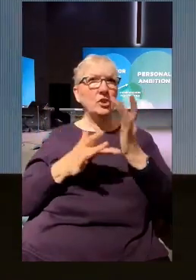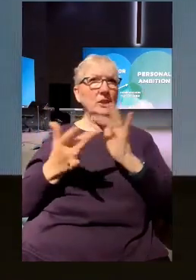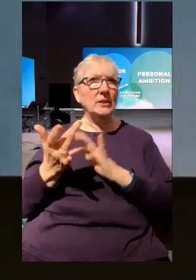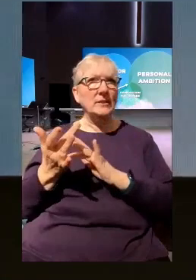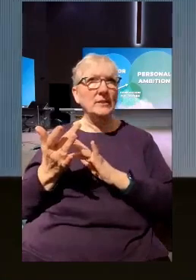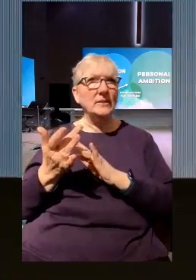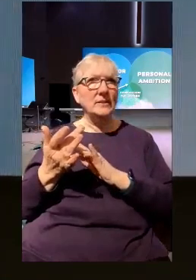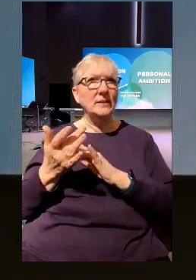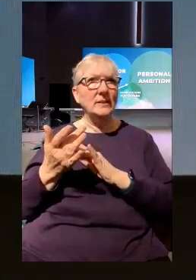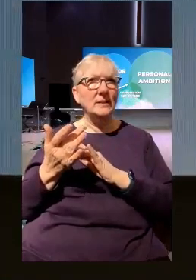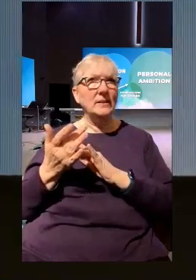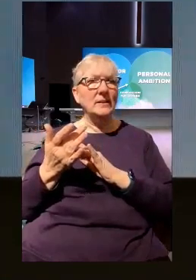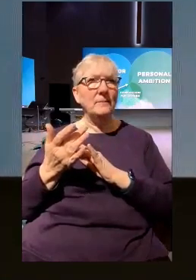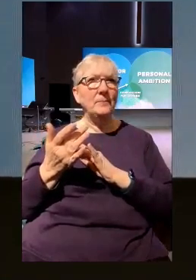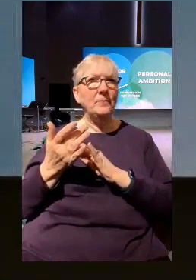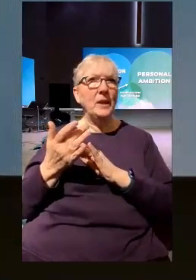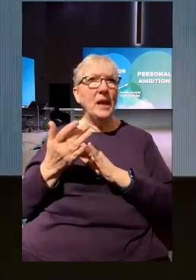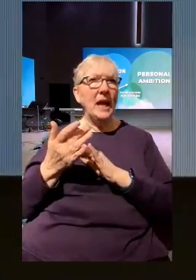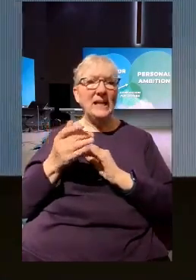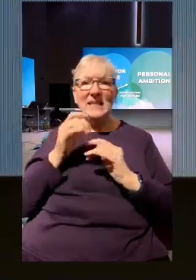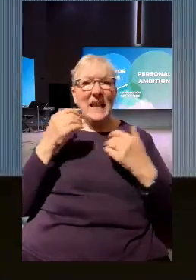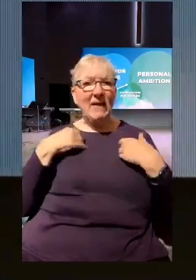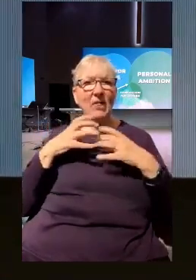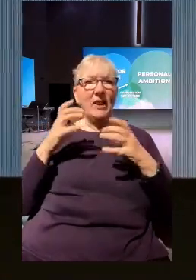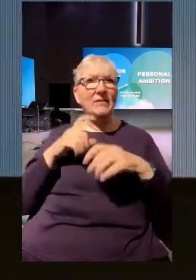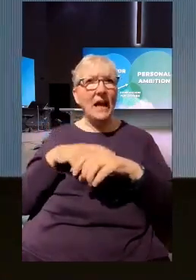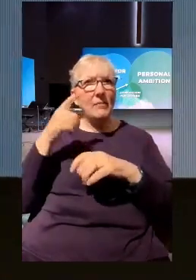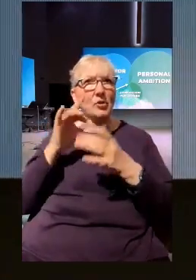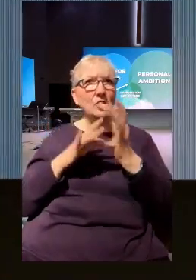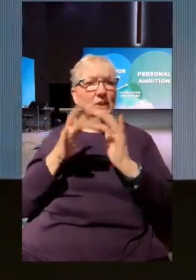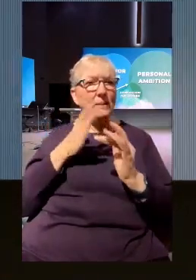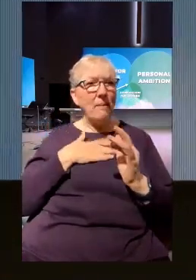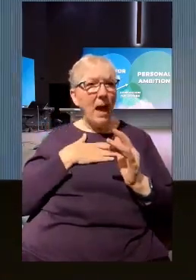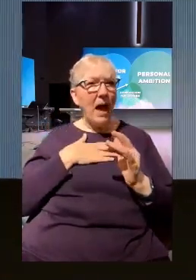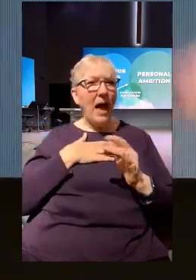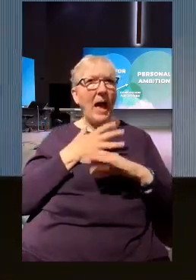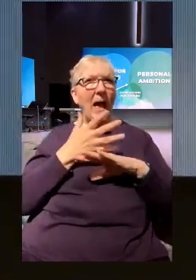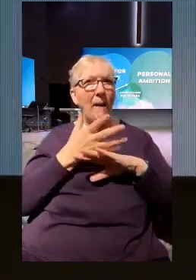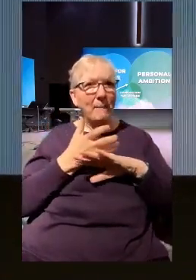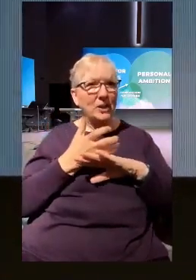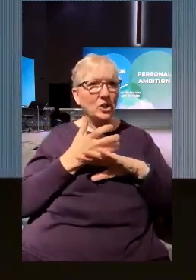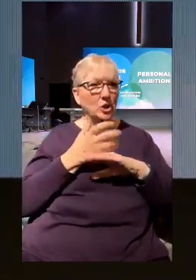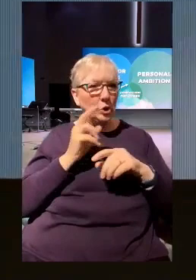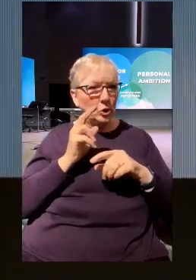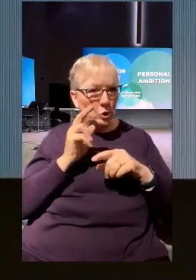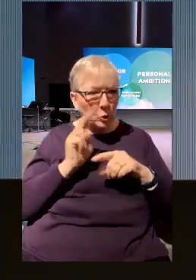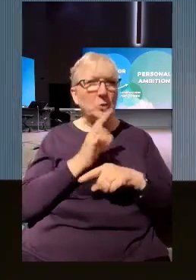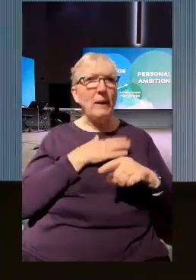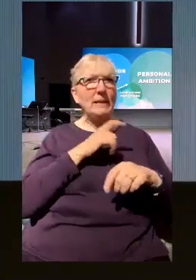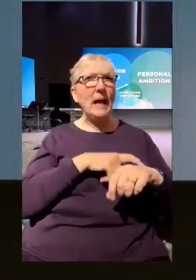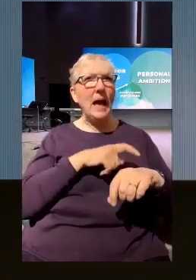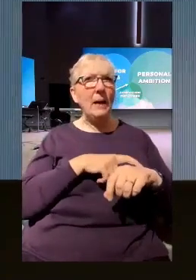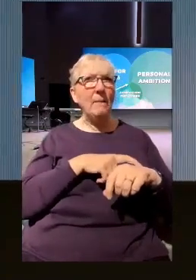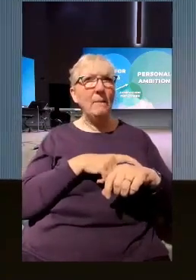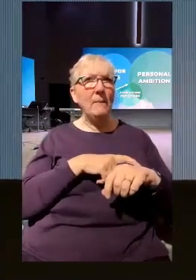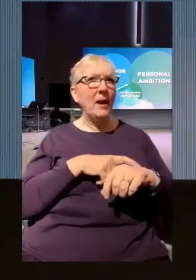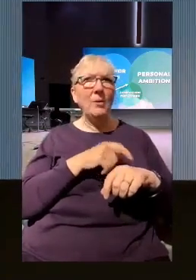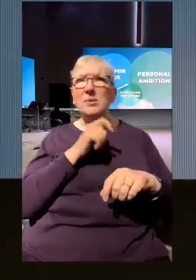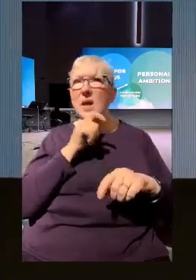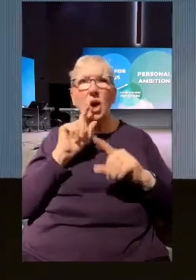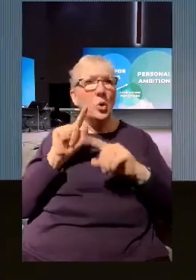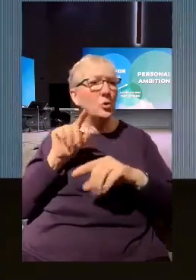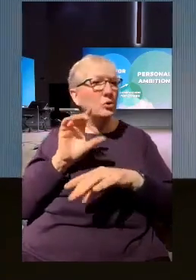I wasn't making a lot of time for Jesus, because my ambitions were taking up all my time, and wasn't even going to church on Sundays